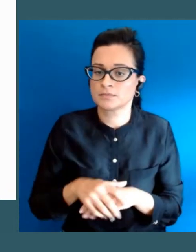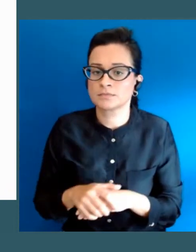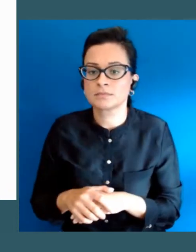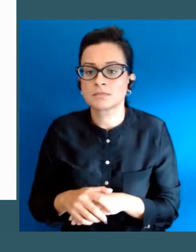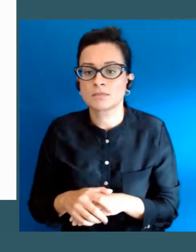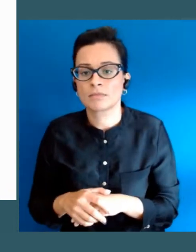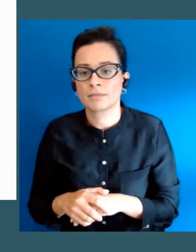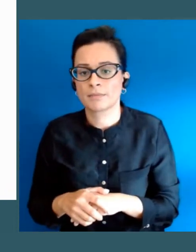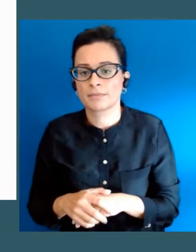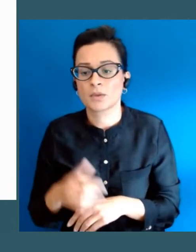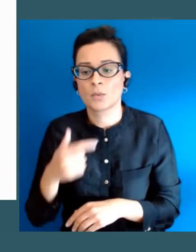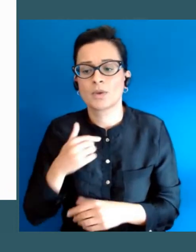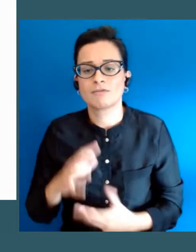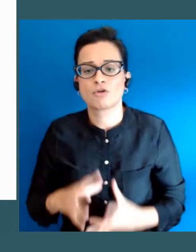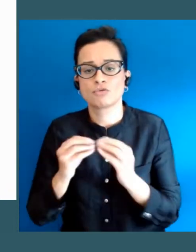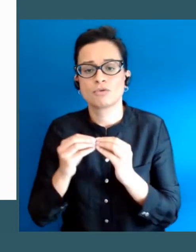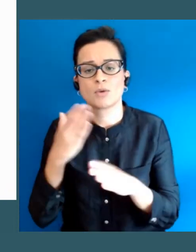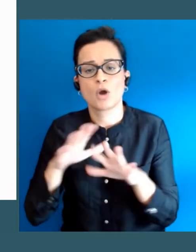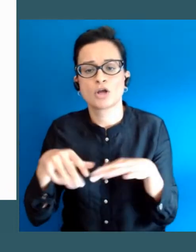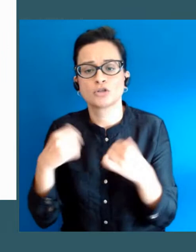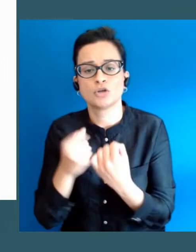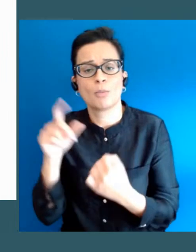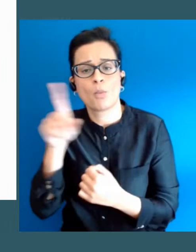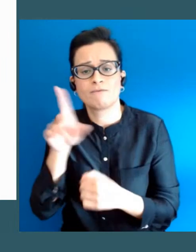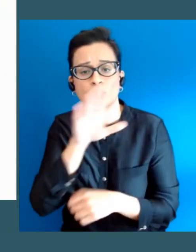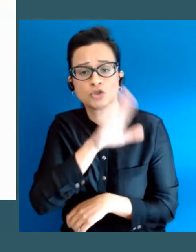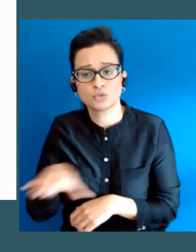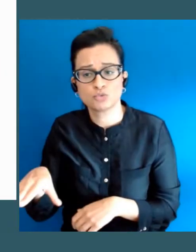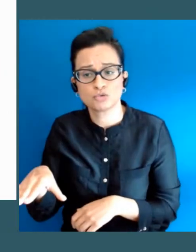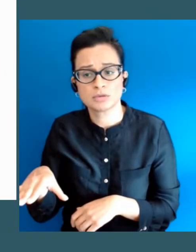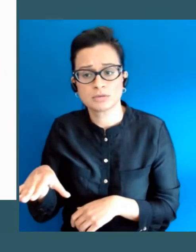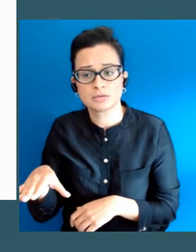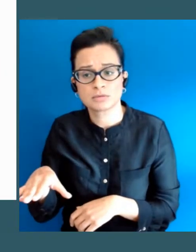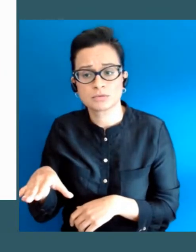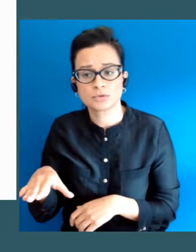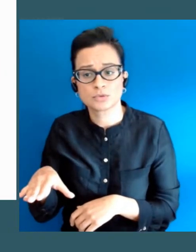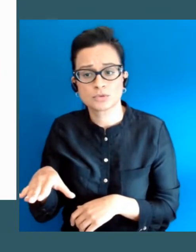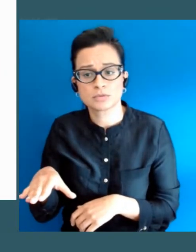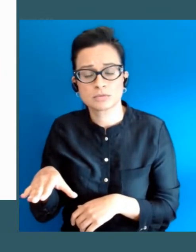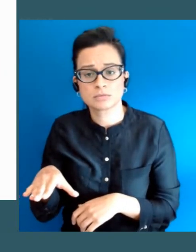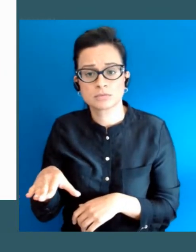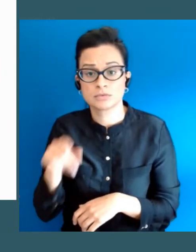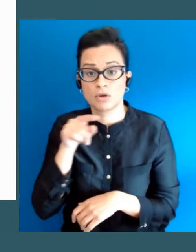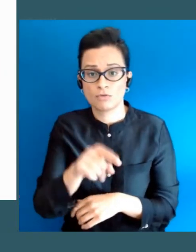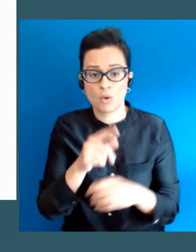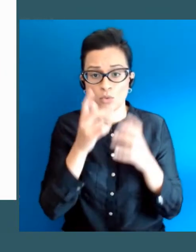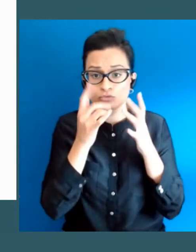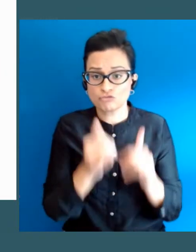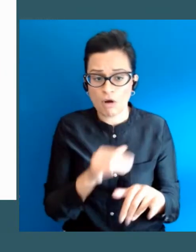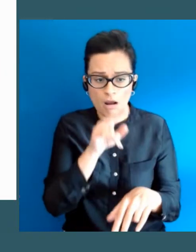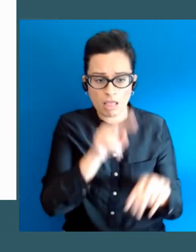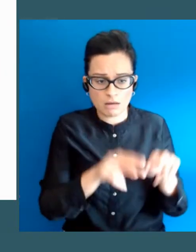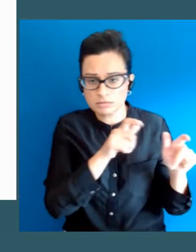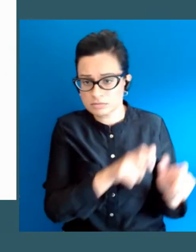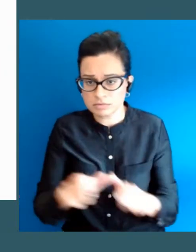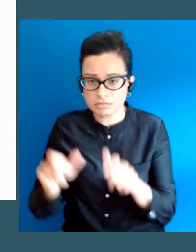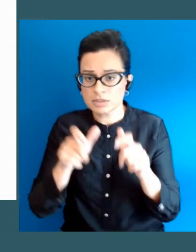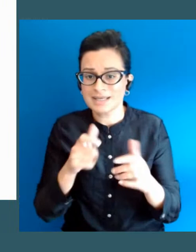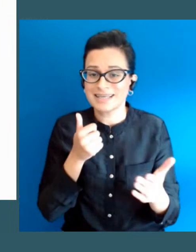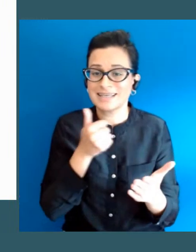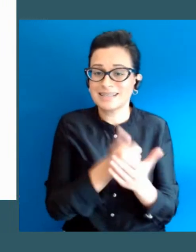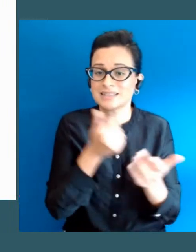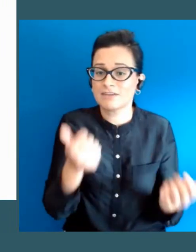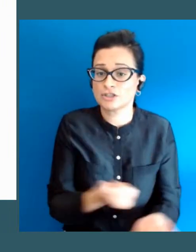created a workshop for children as well. So those trials are currently running. We've finished the interventions. We're just collecting